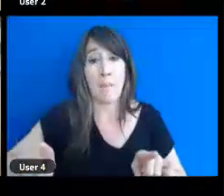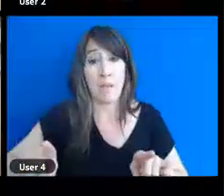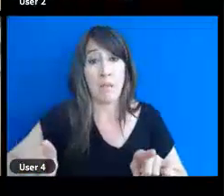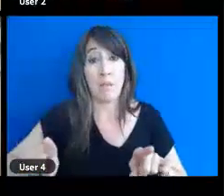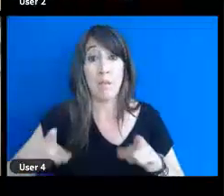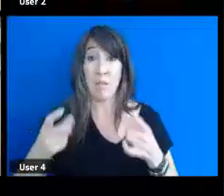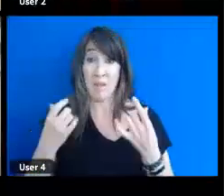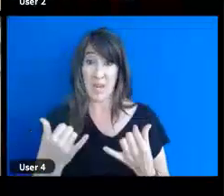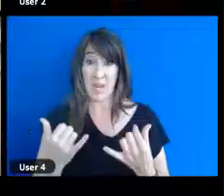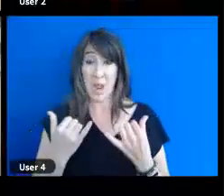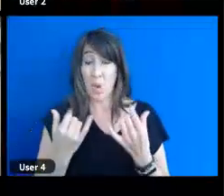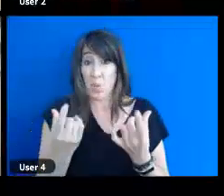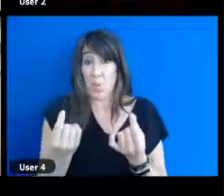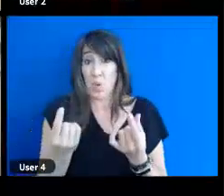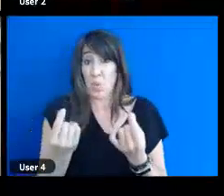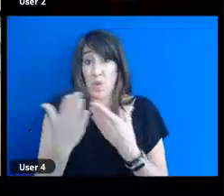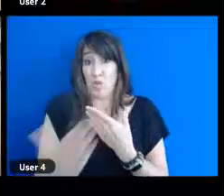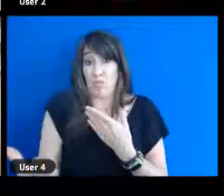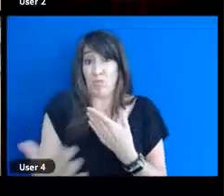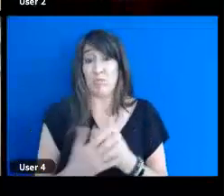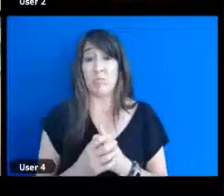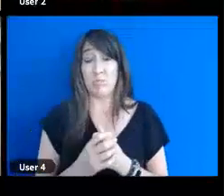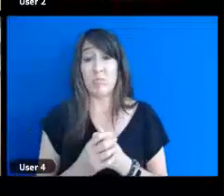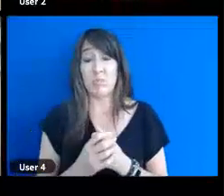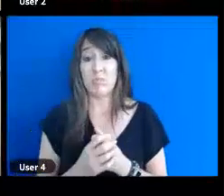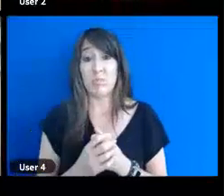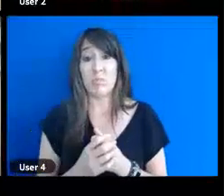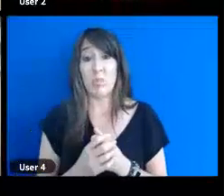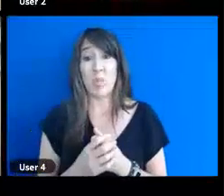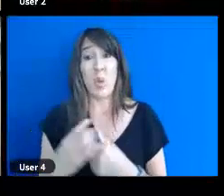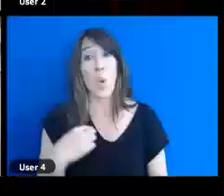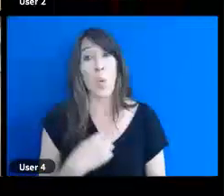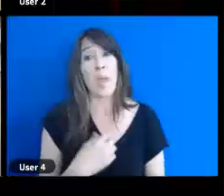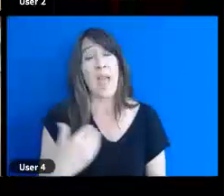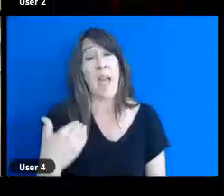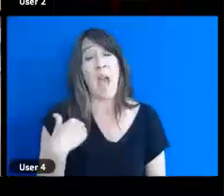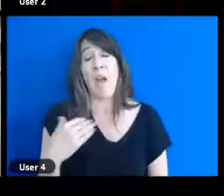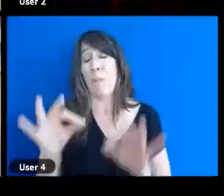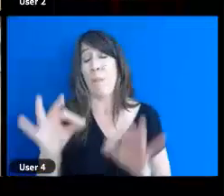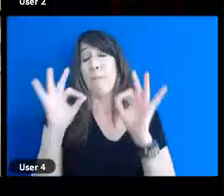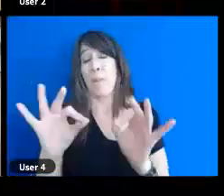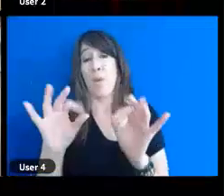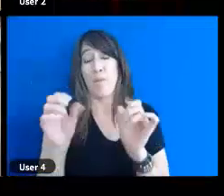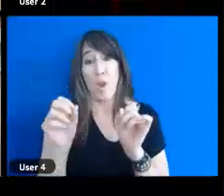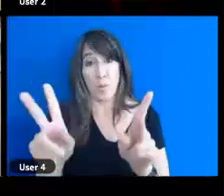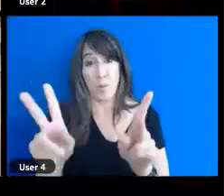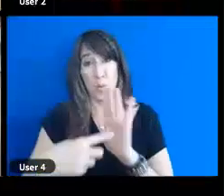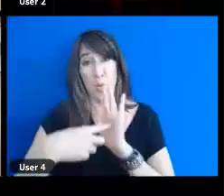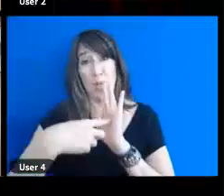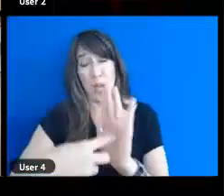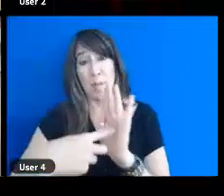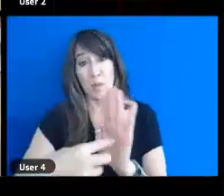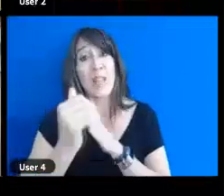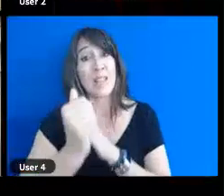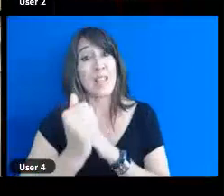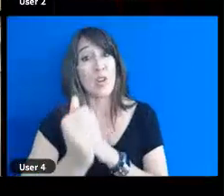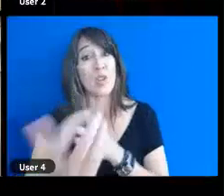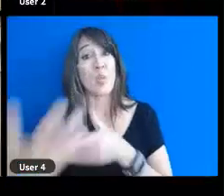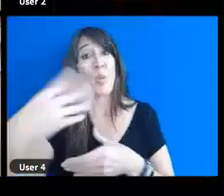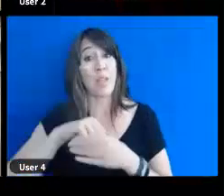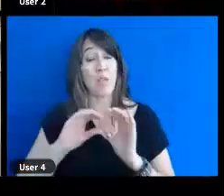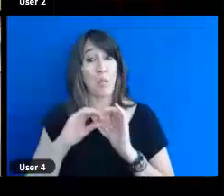our organizations, like the worst has happened. So now it's a matter of what do we do about that?